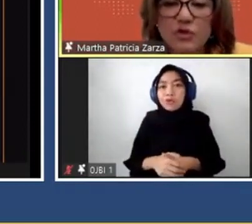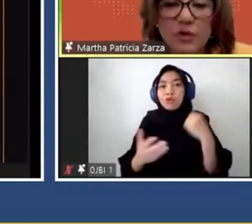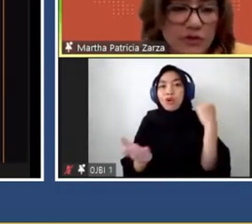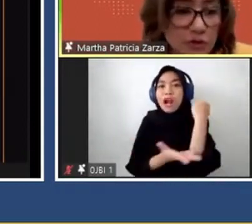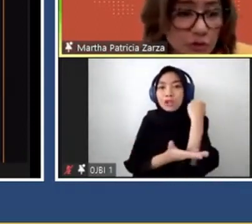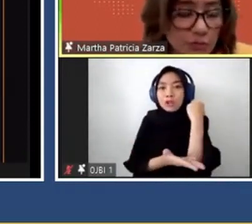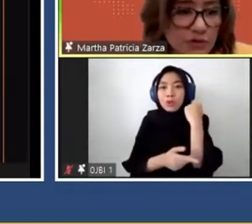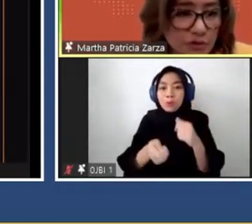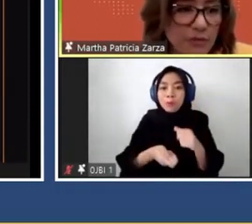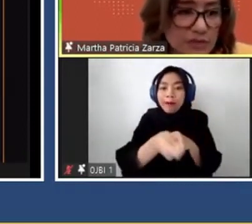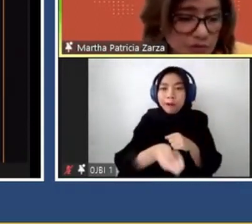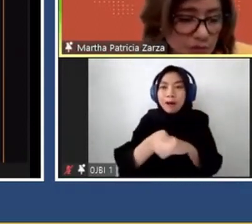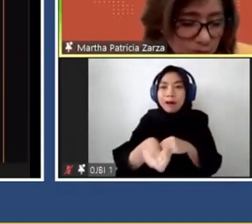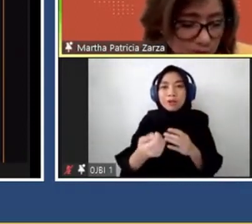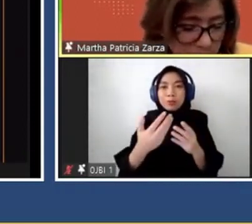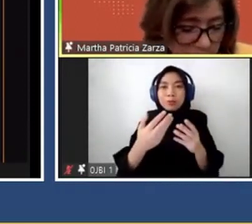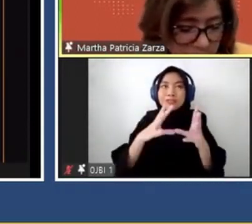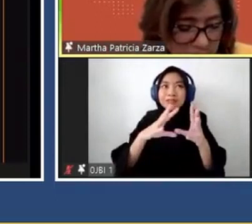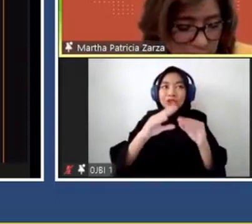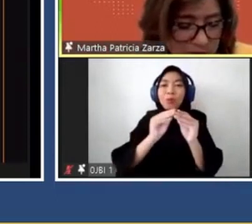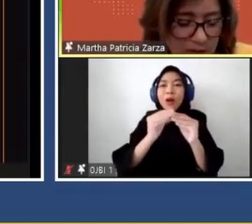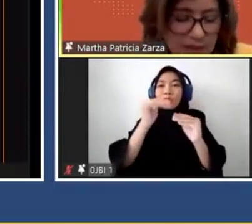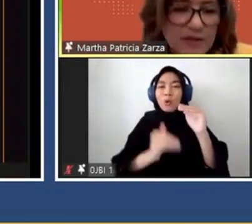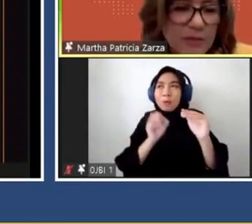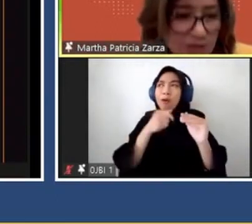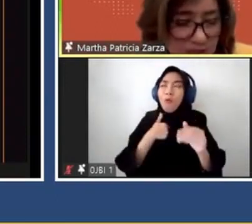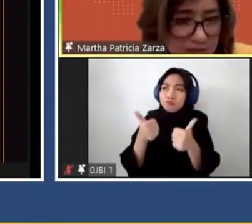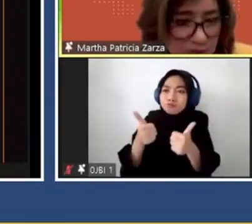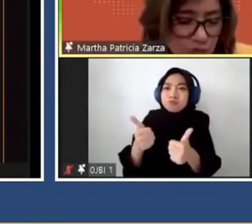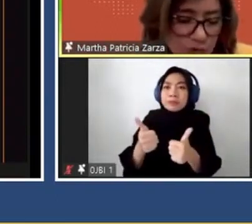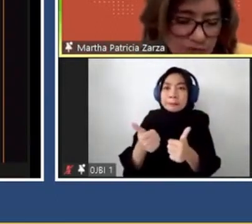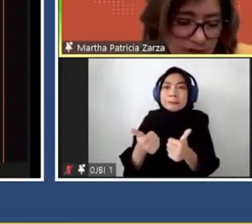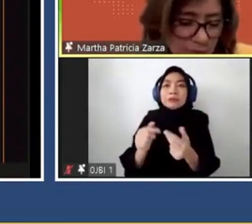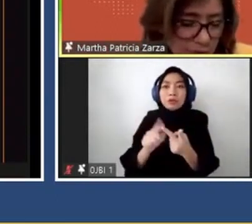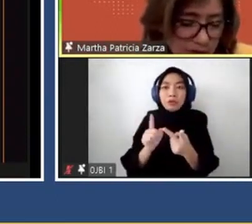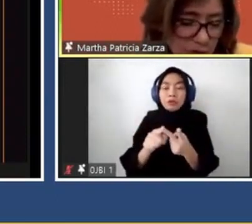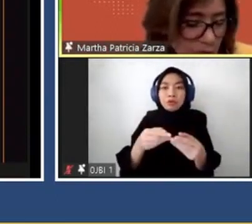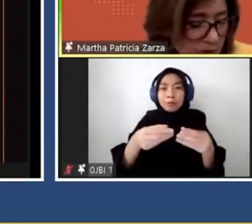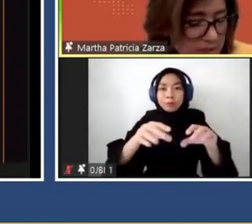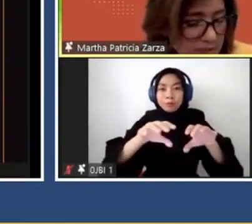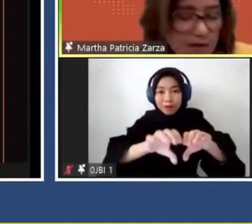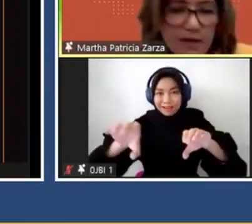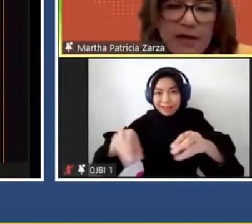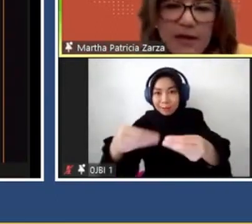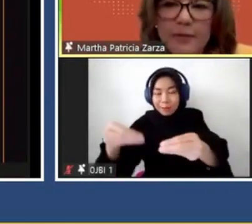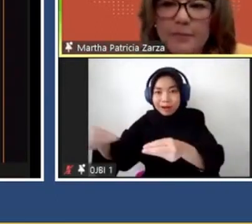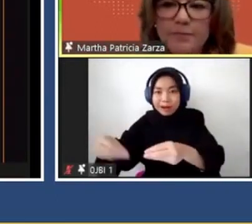they usually consume, so it was also a good improvement of this one. The materials used were available in the